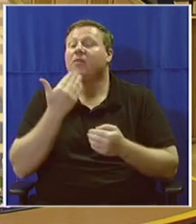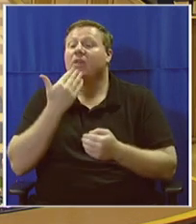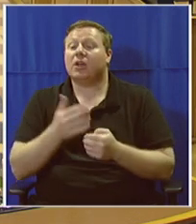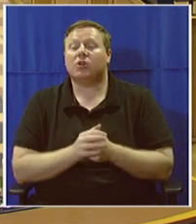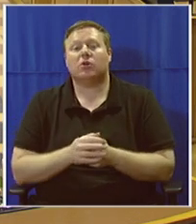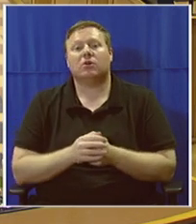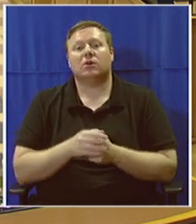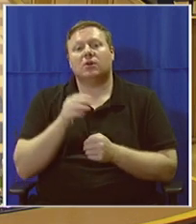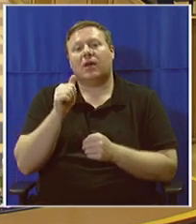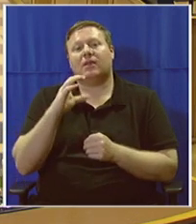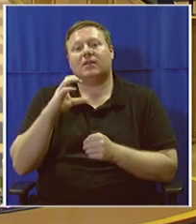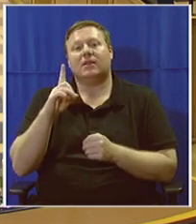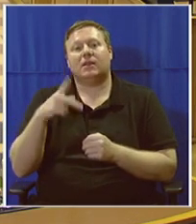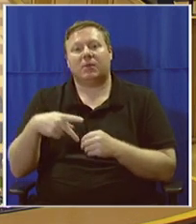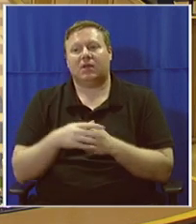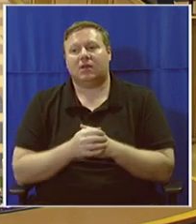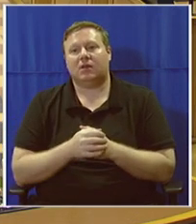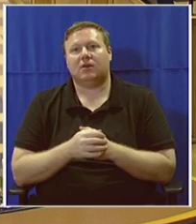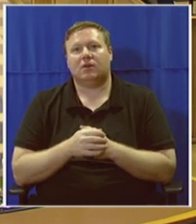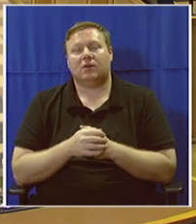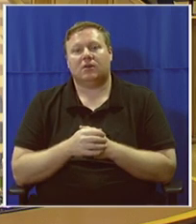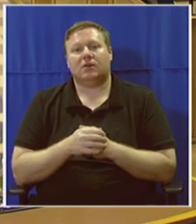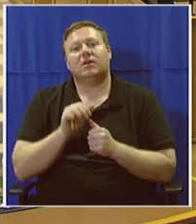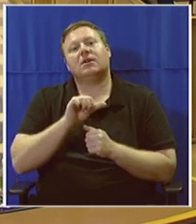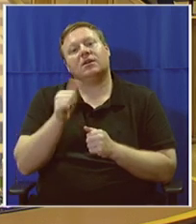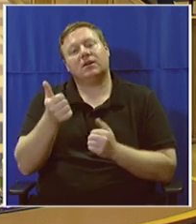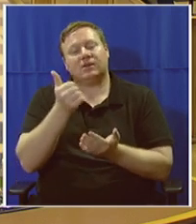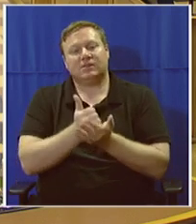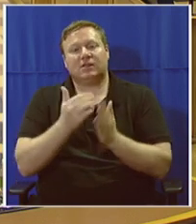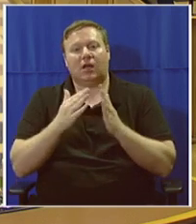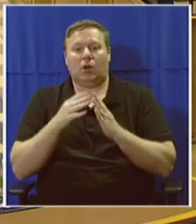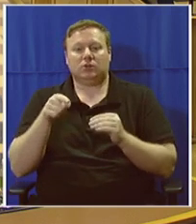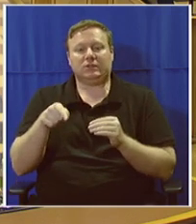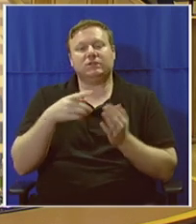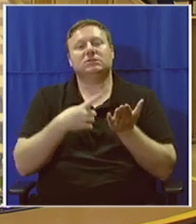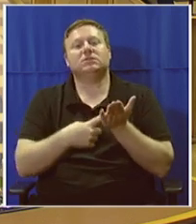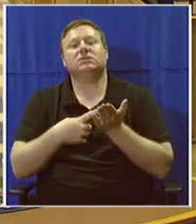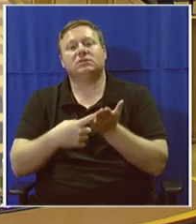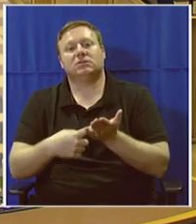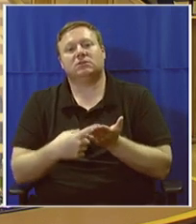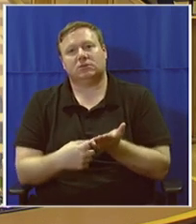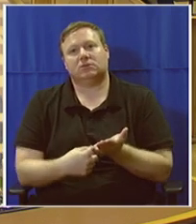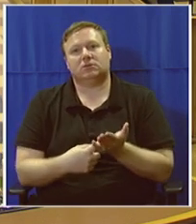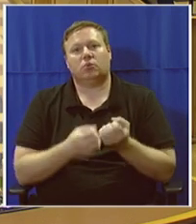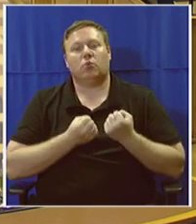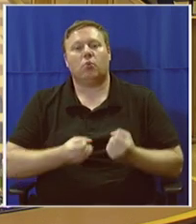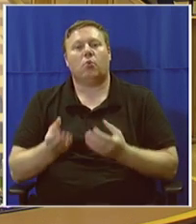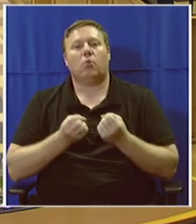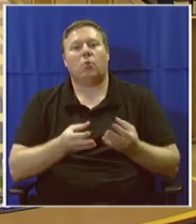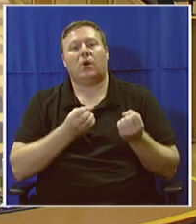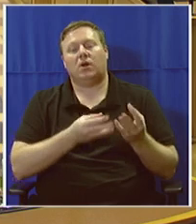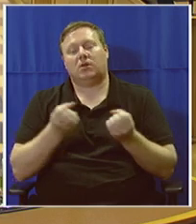Thank you, House Chair. I will move on behalf of the ACDP at the next sitting of the House that the House debates the increase in wasteful and irregular